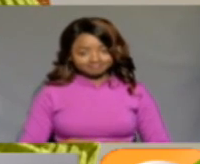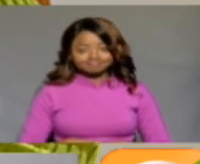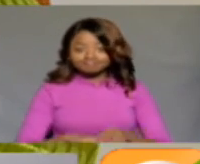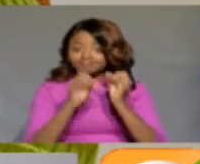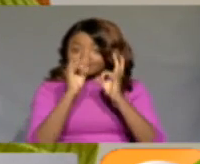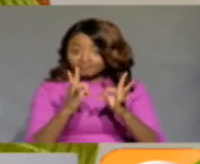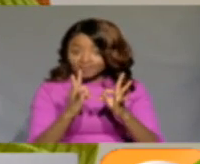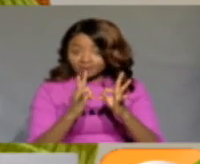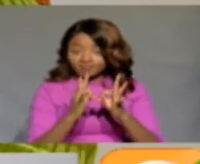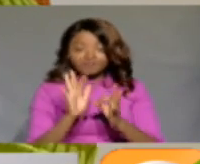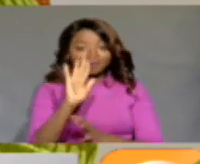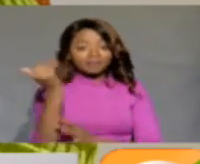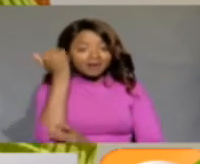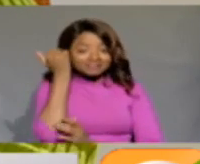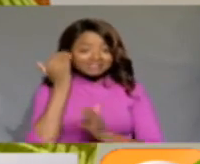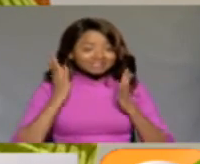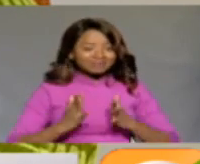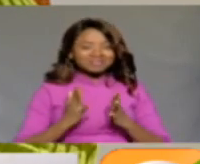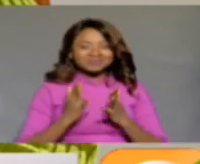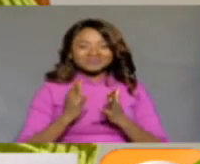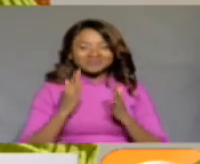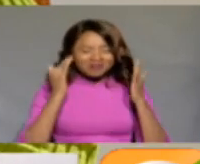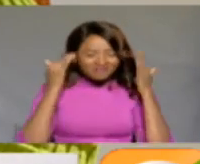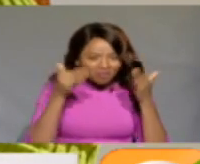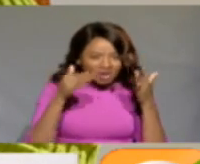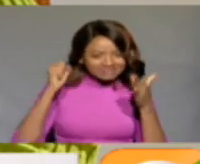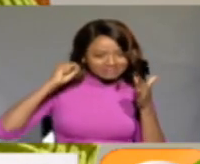if judges can stop playing politics,